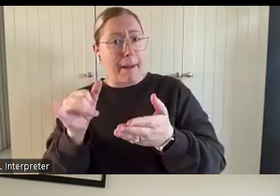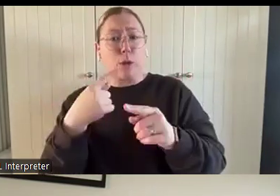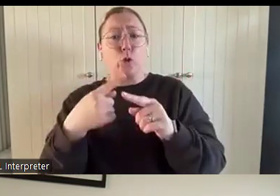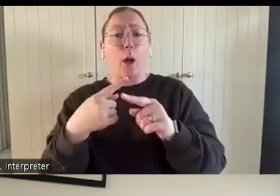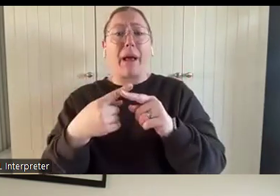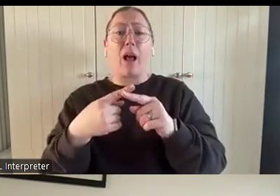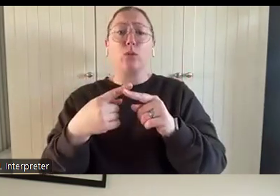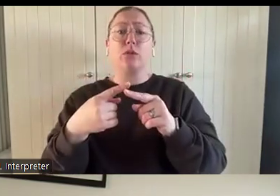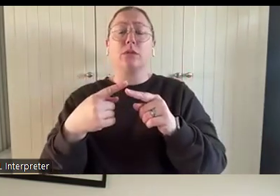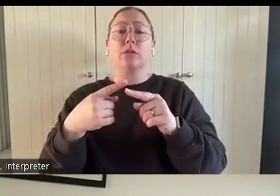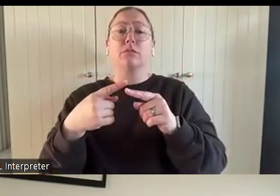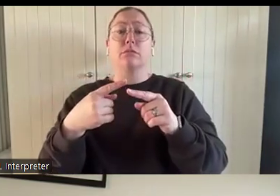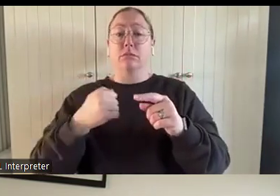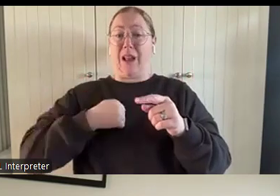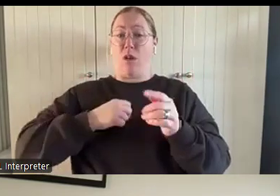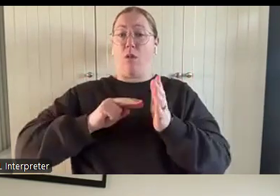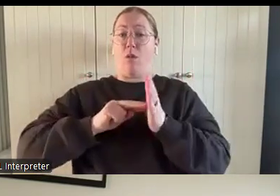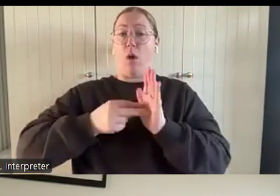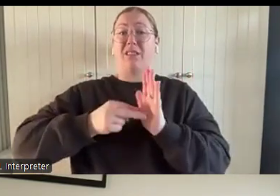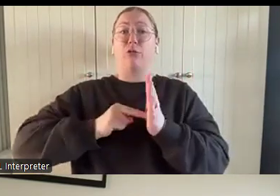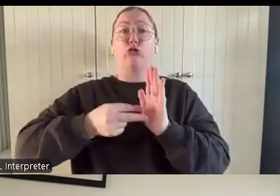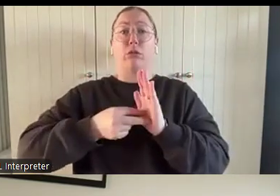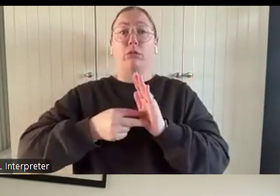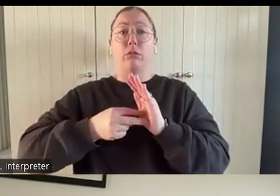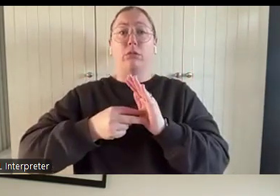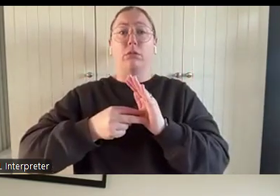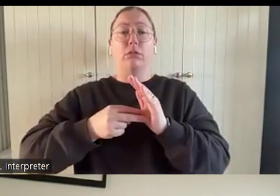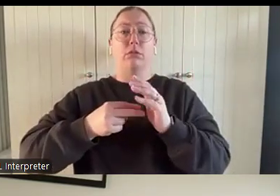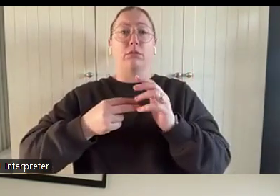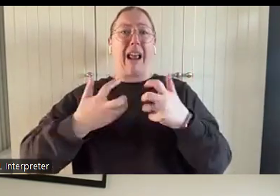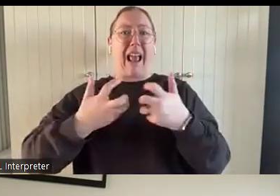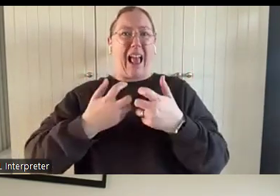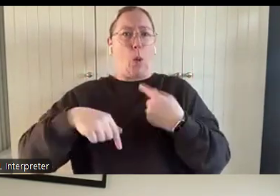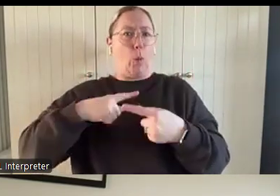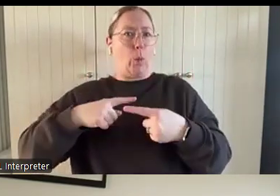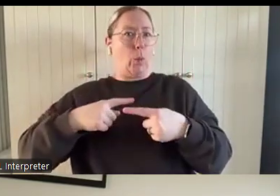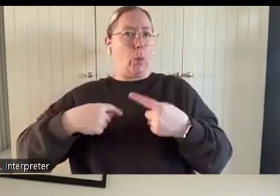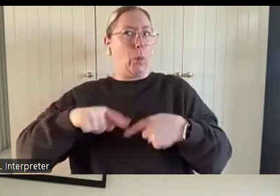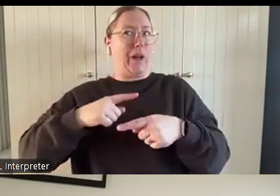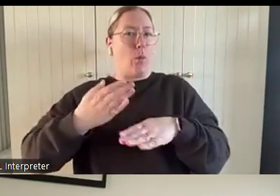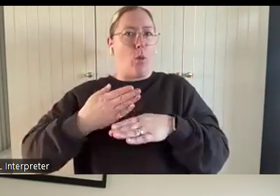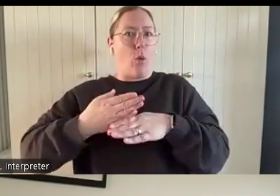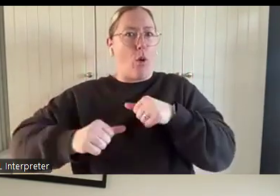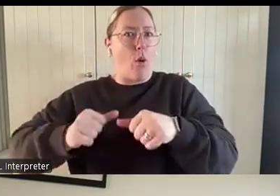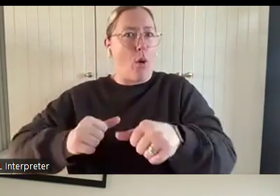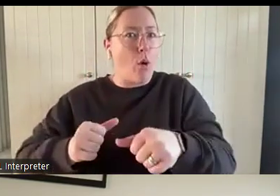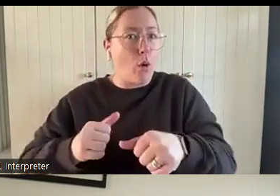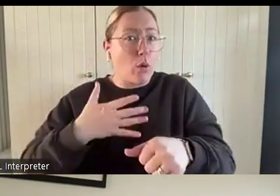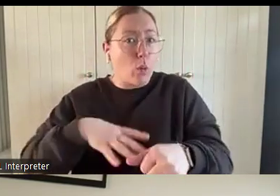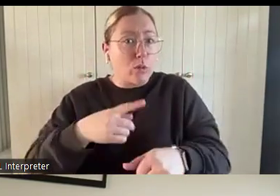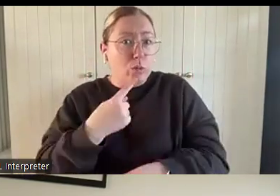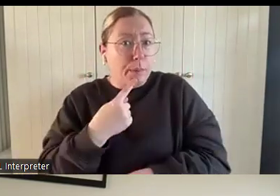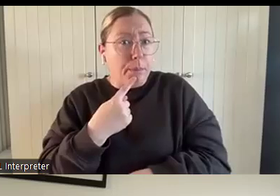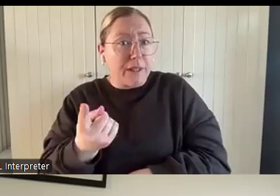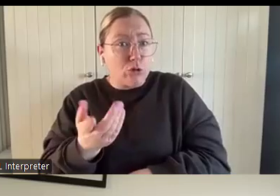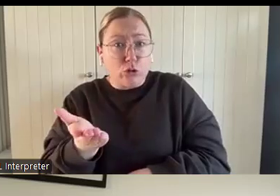that we retain. And I think, the things that we do pretty much every Wednesday. Do we want to perhaps mention how